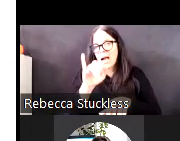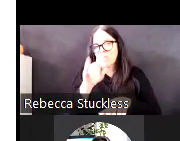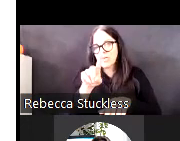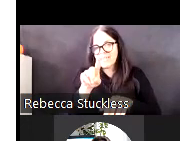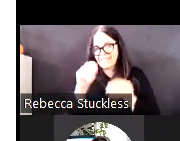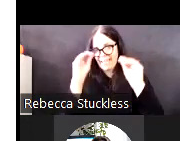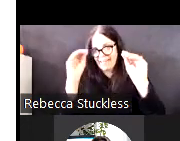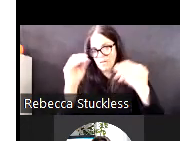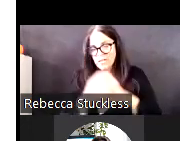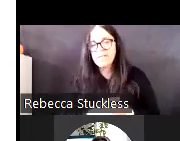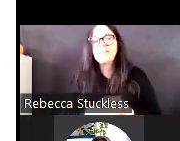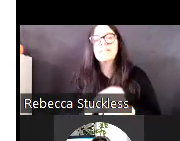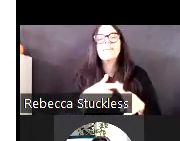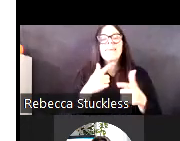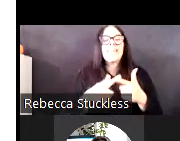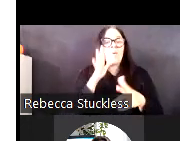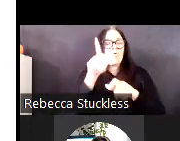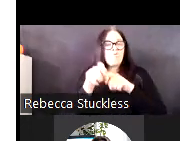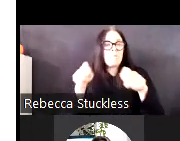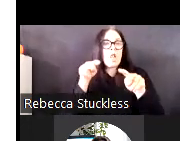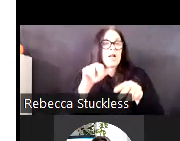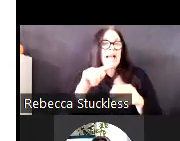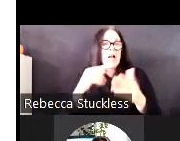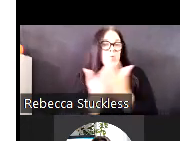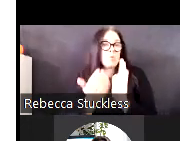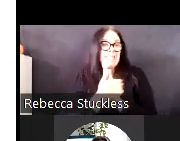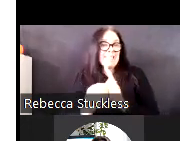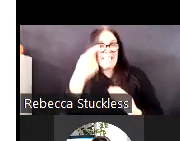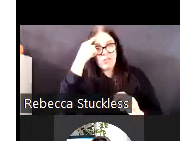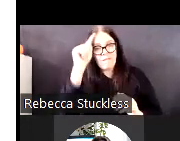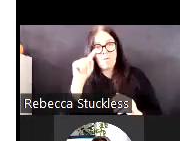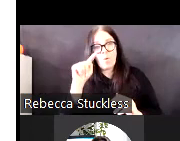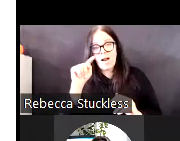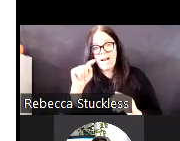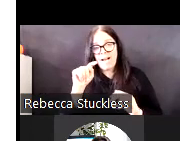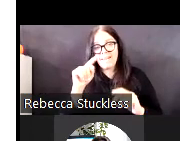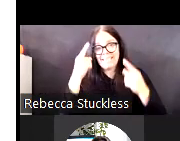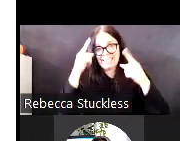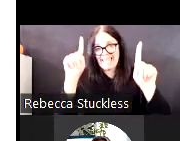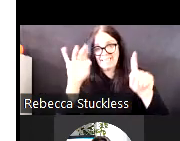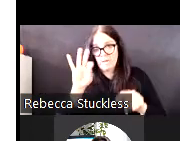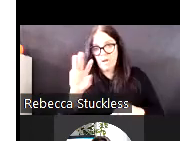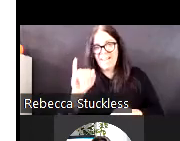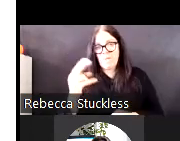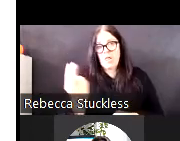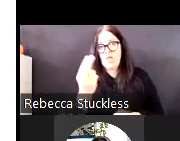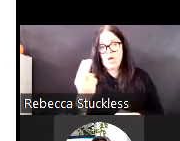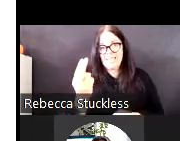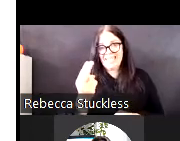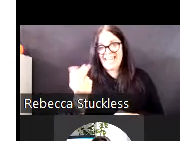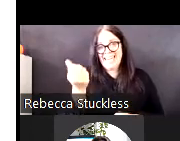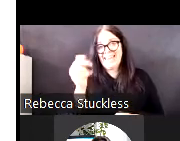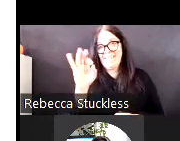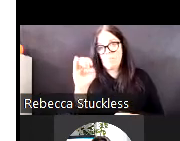then looking at the new Skills for Success framework on Thursday, February 16th, 2023. So to learn more about